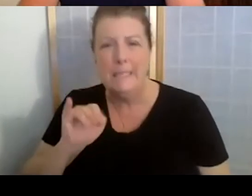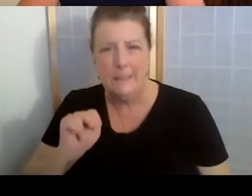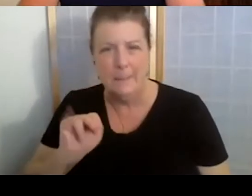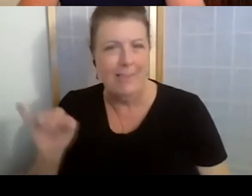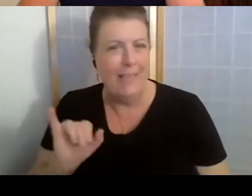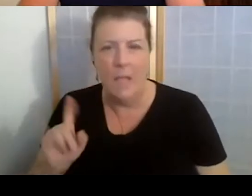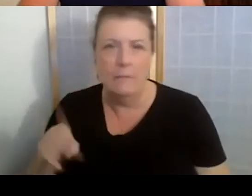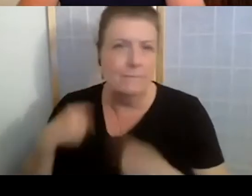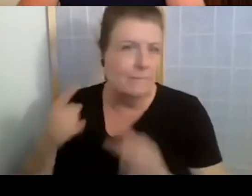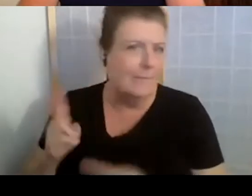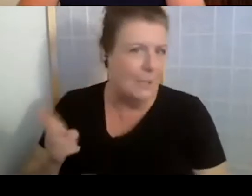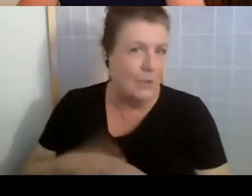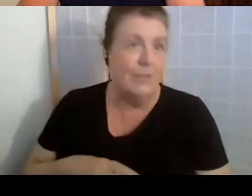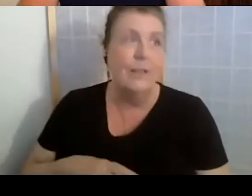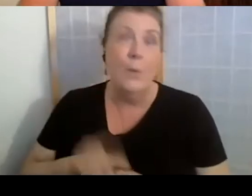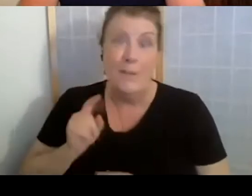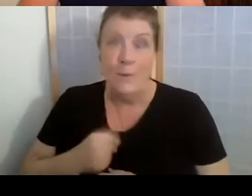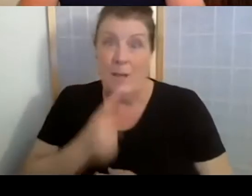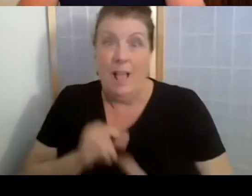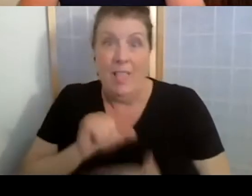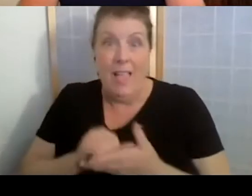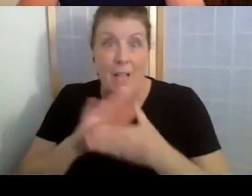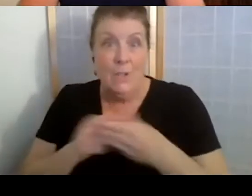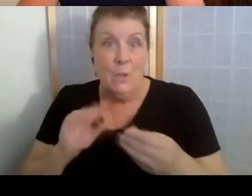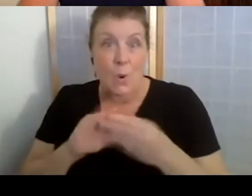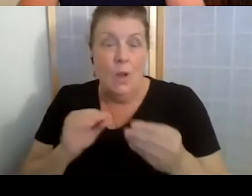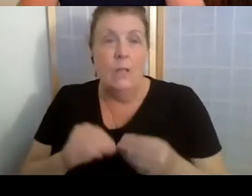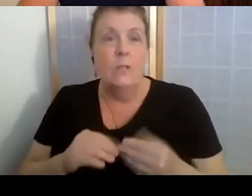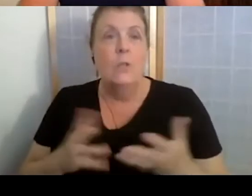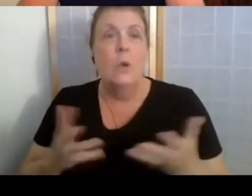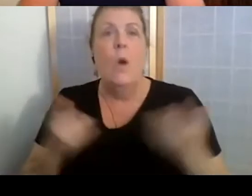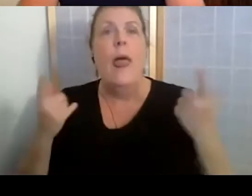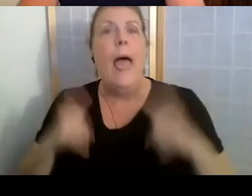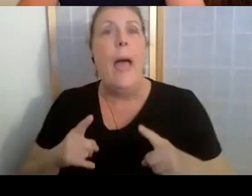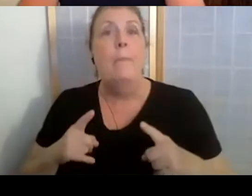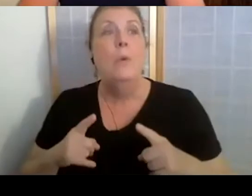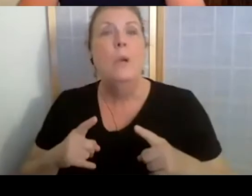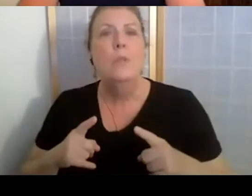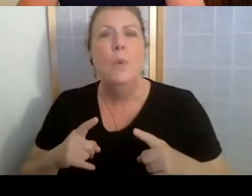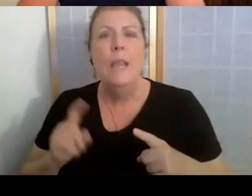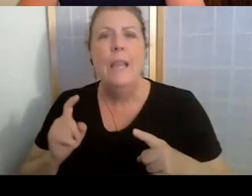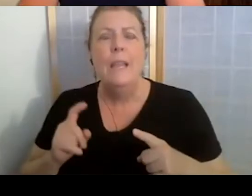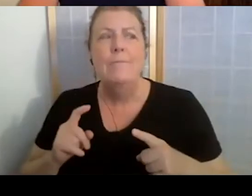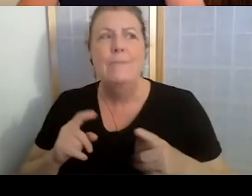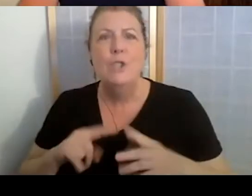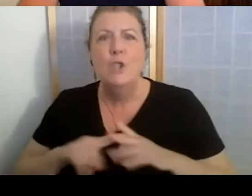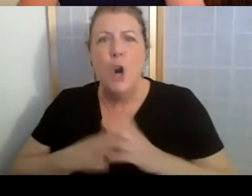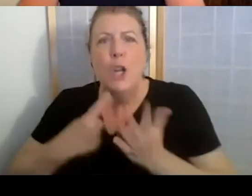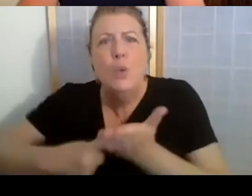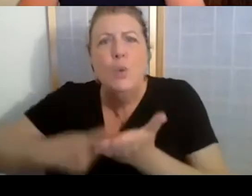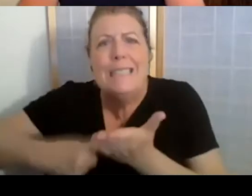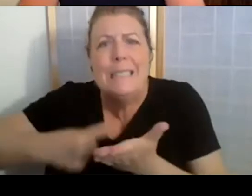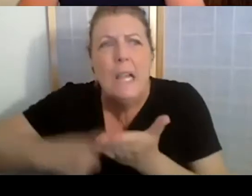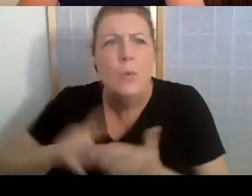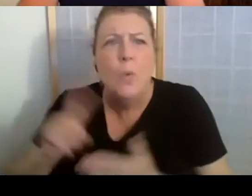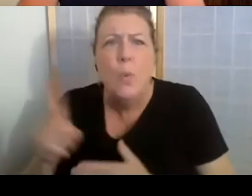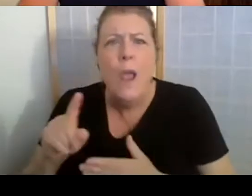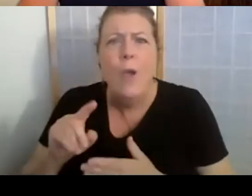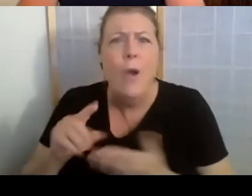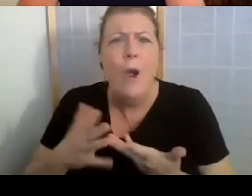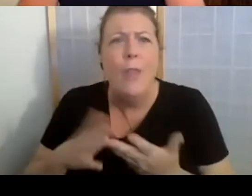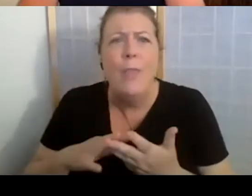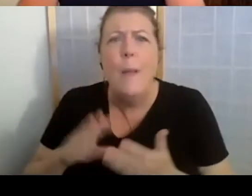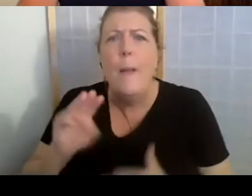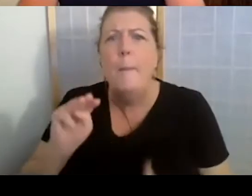we got into this thing where it was like, where are the minor characters? Where are the other people? Why aren't